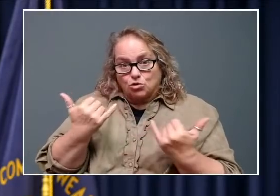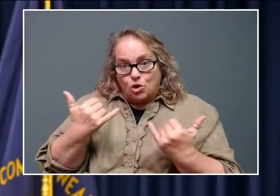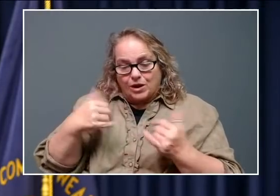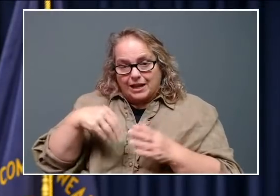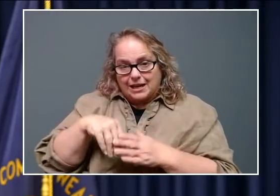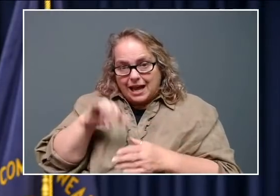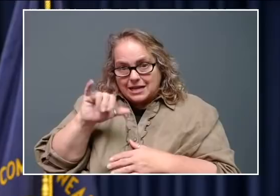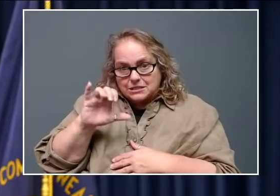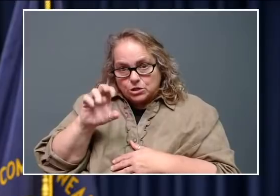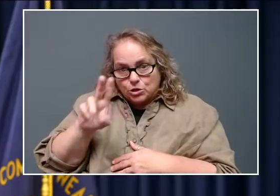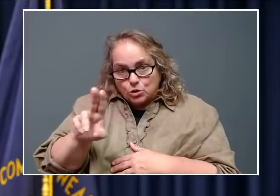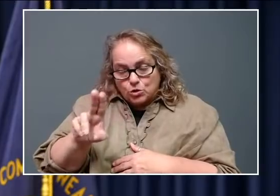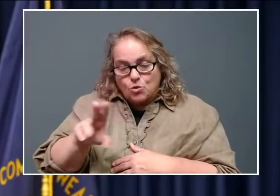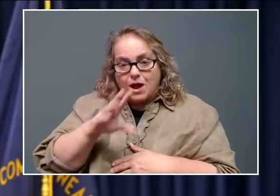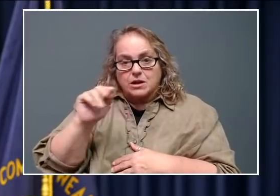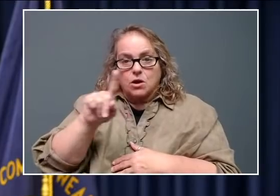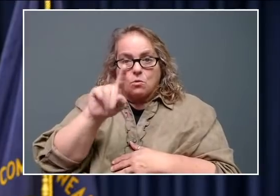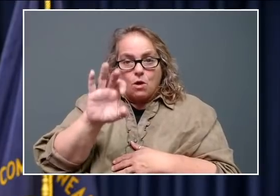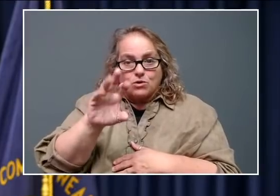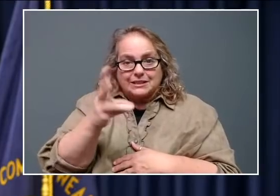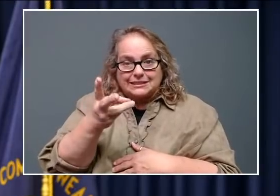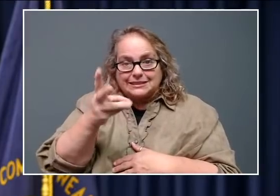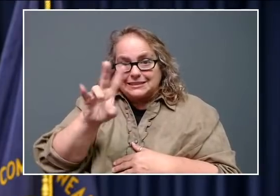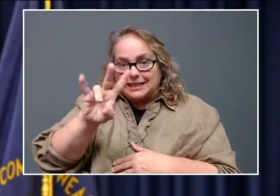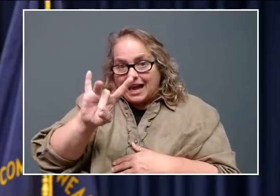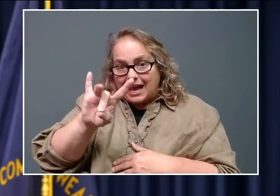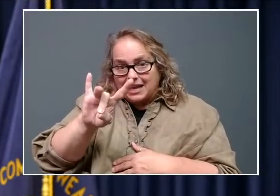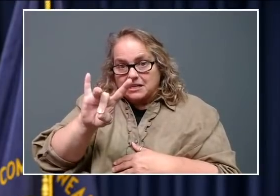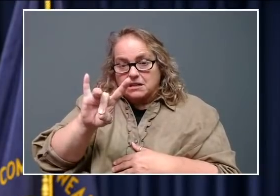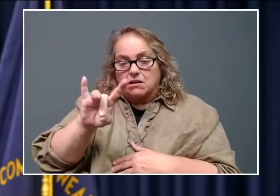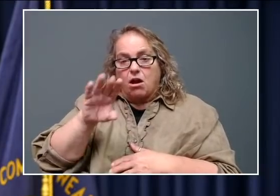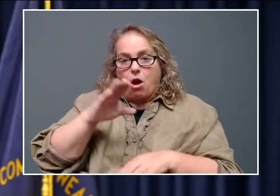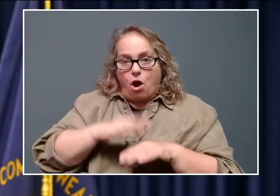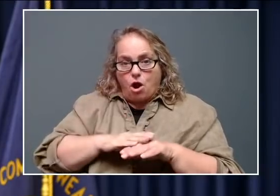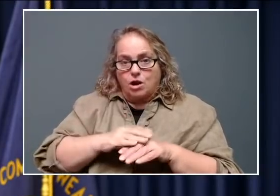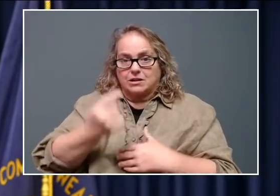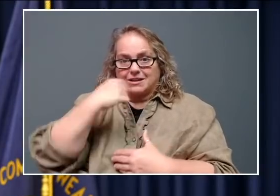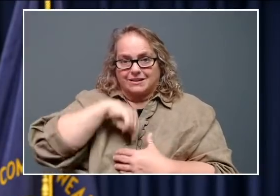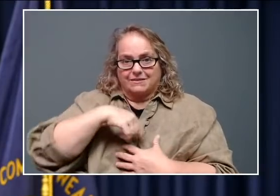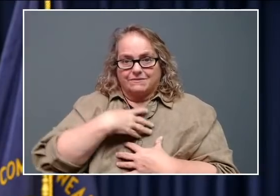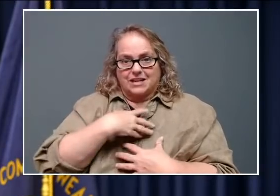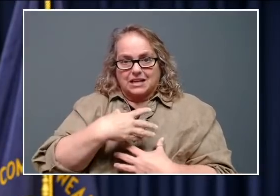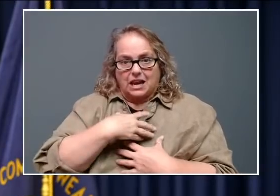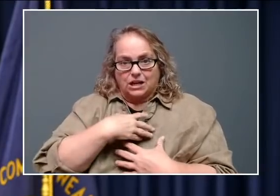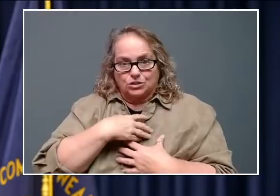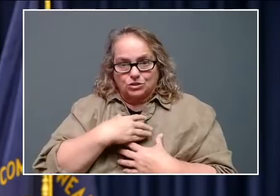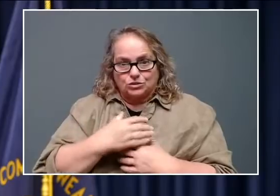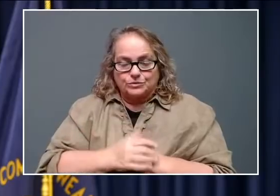ICU, 168 currently on a ventilator. Once again,